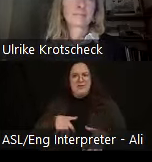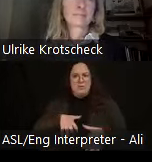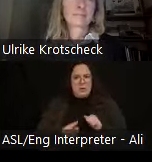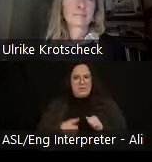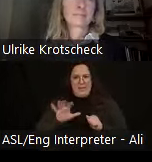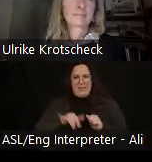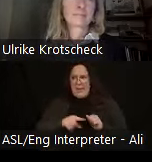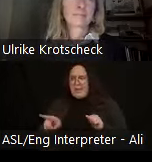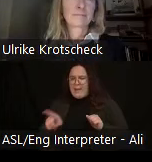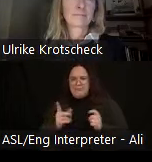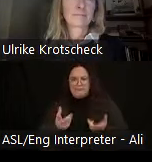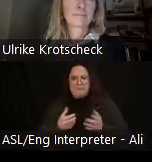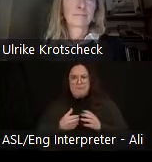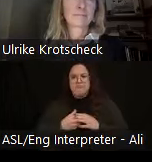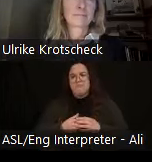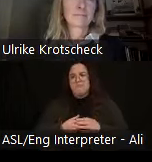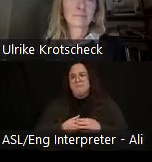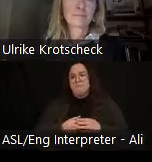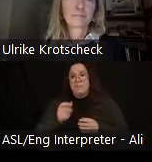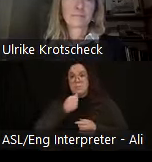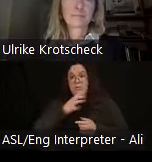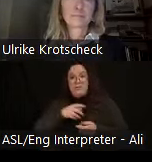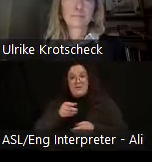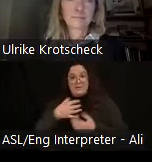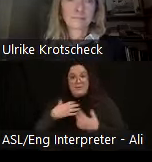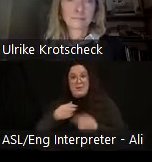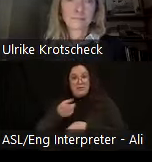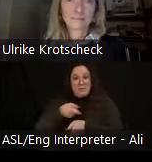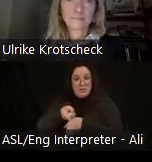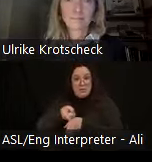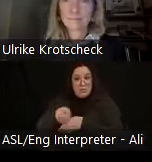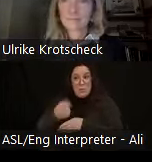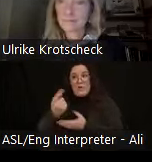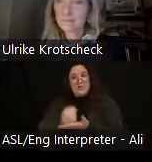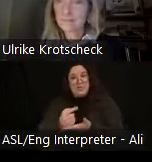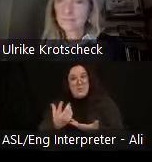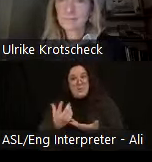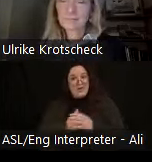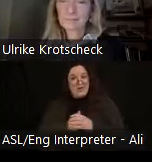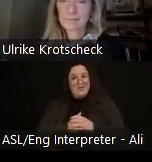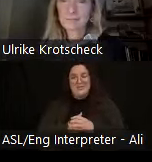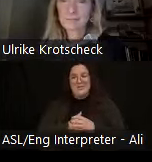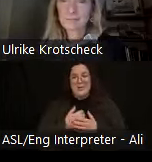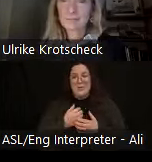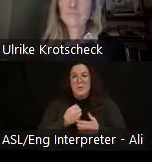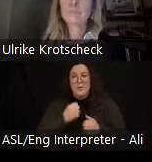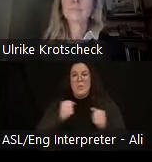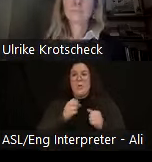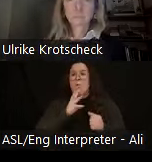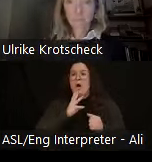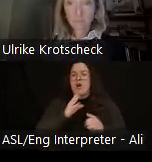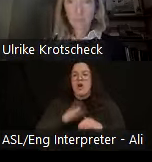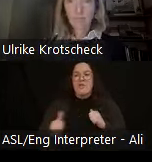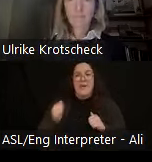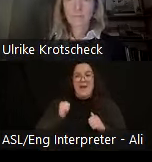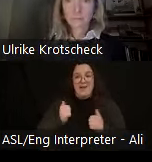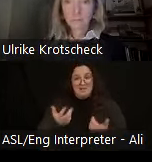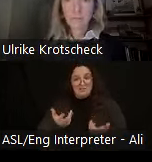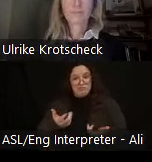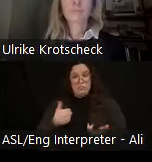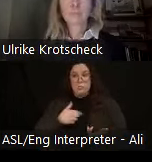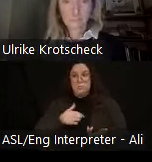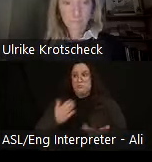up specifically for women's health. One of the treatments is to put cooling waters on the back. So we suggested that